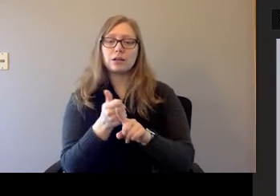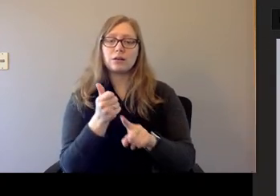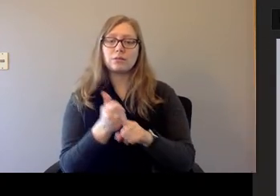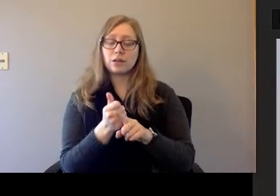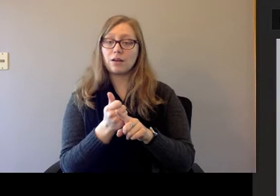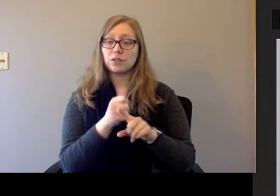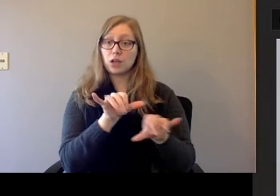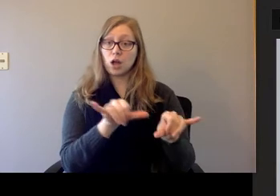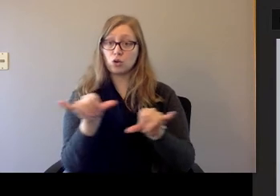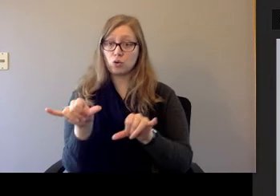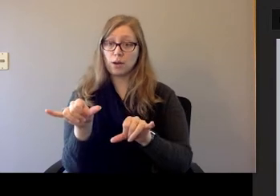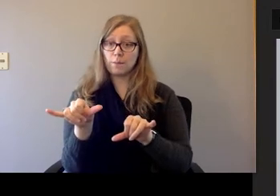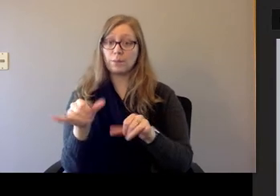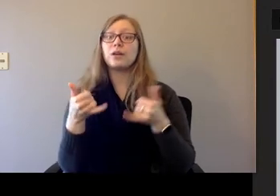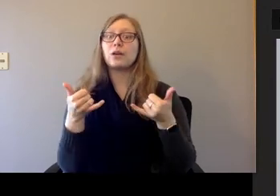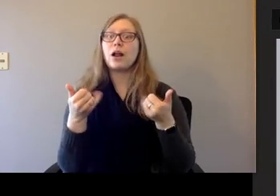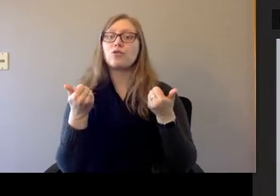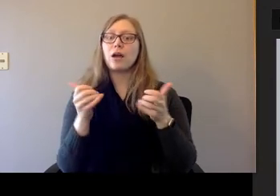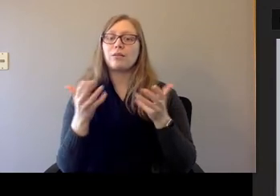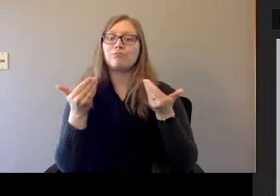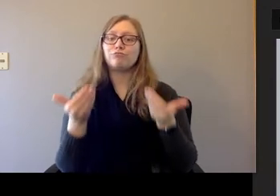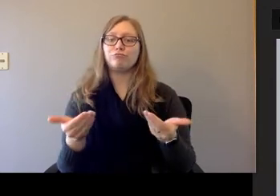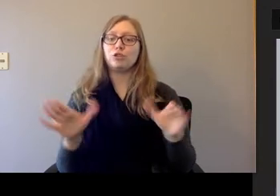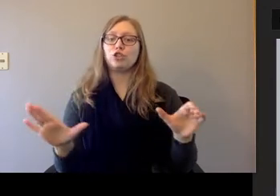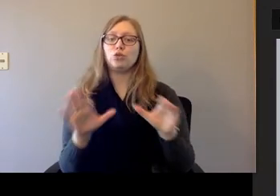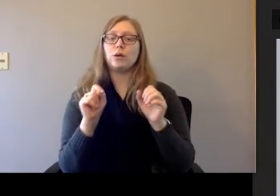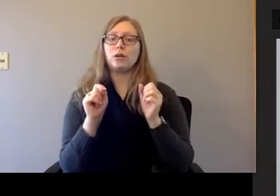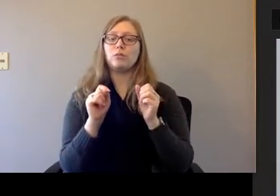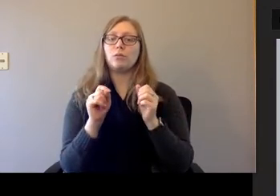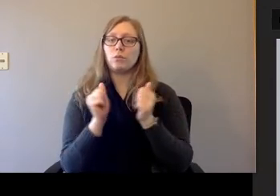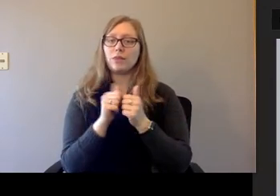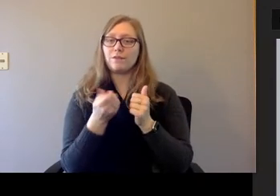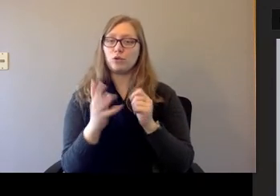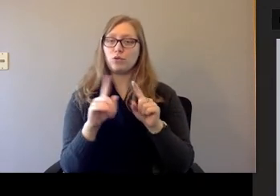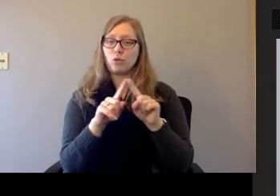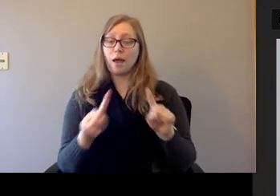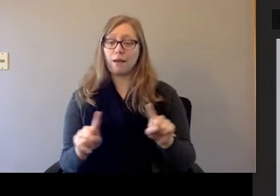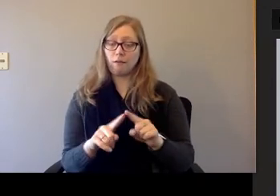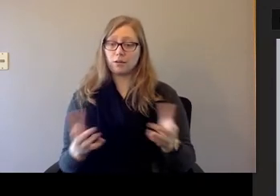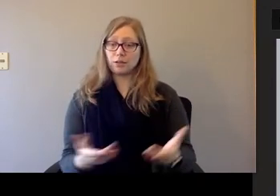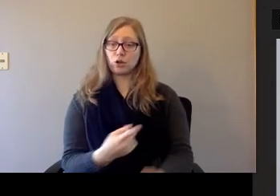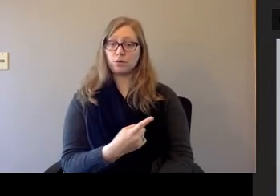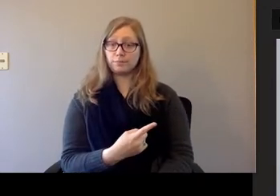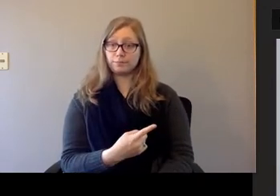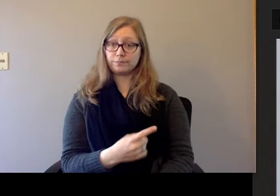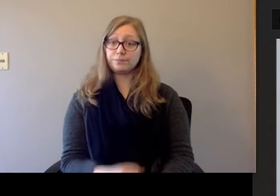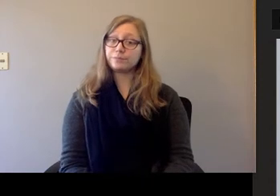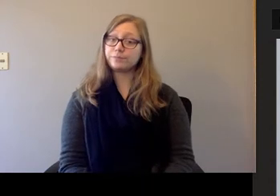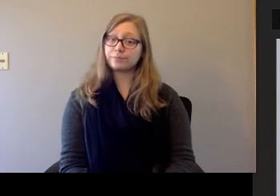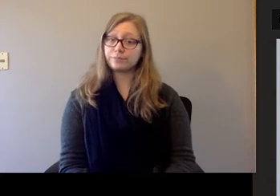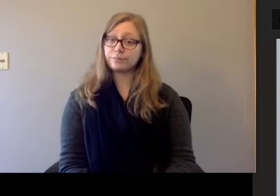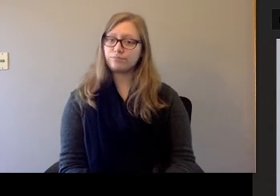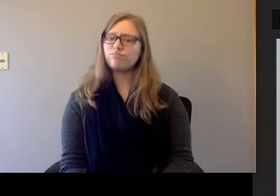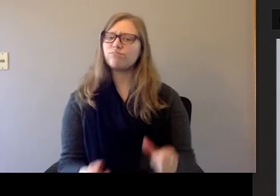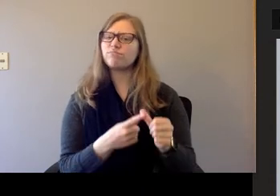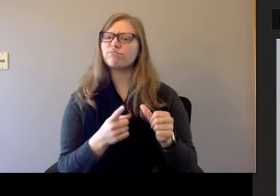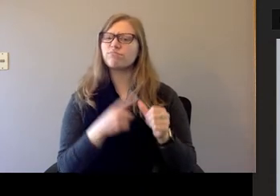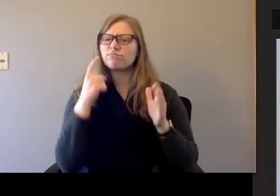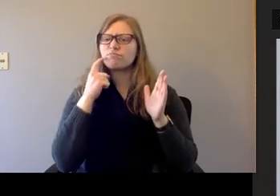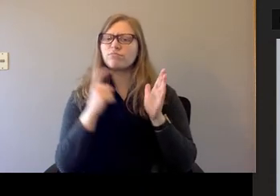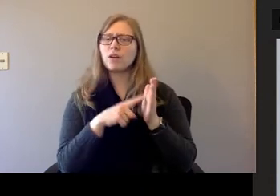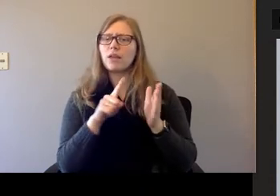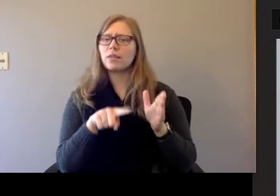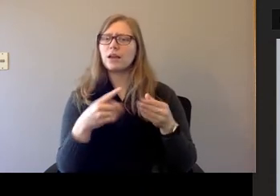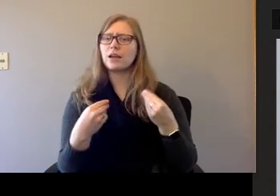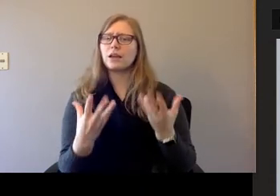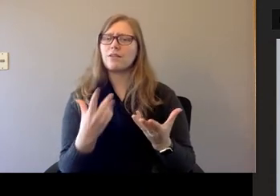So let's try and actually do it with a few triangles here. So first, they're giving us some information, and a really good practice is when they